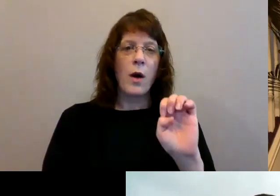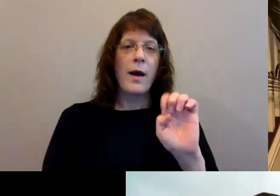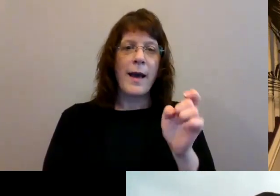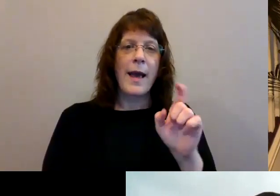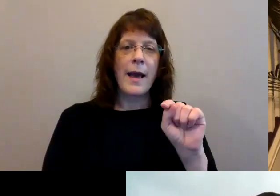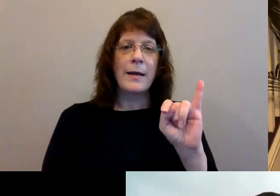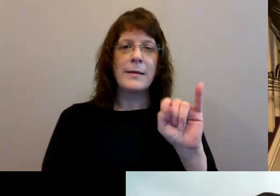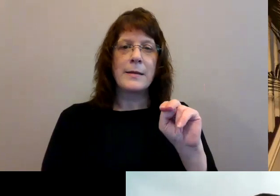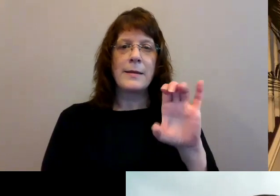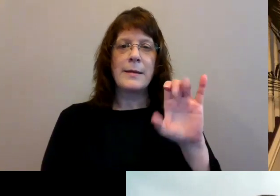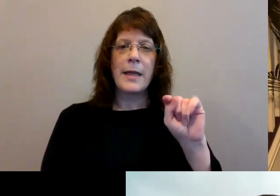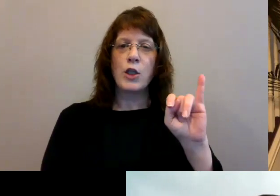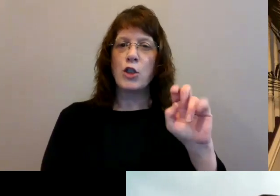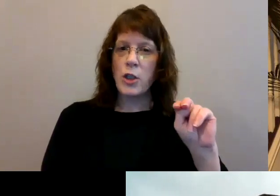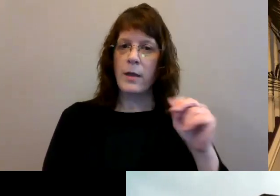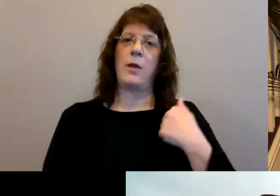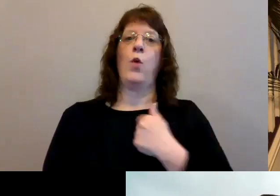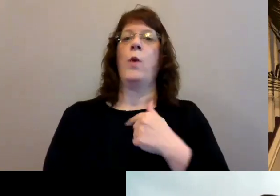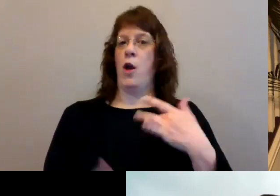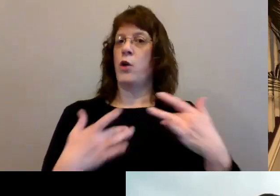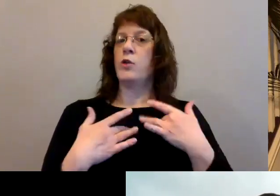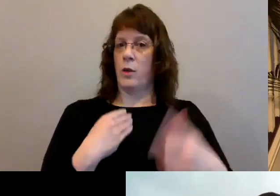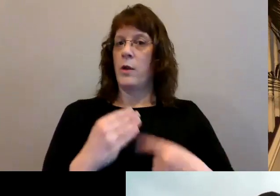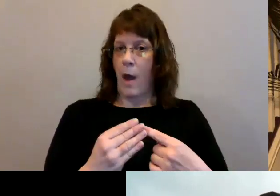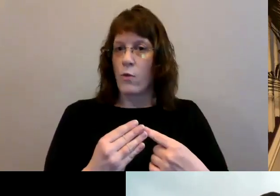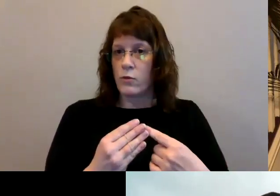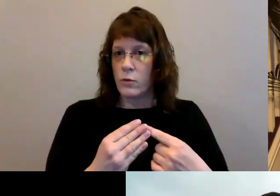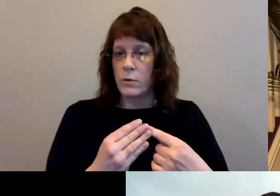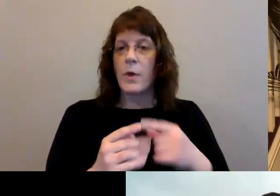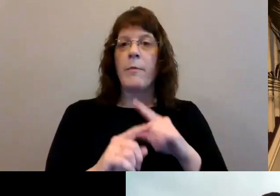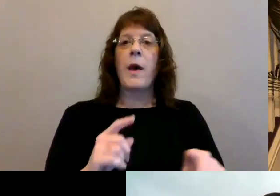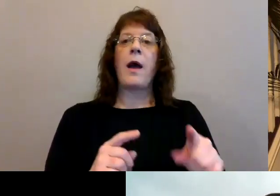that we're concerned about. But I think